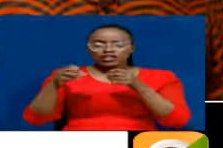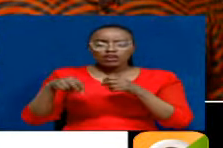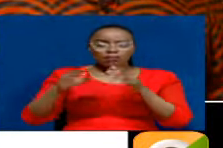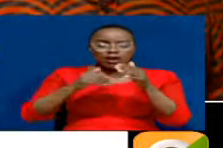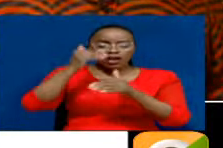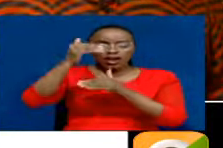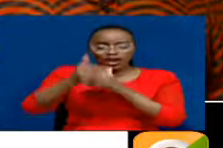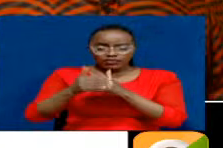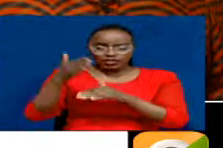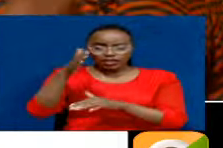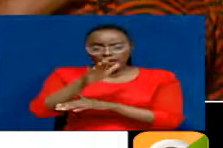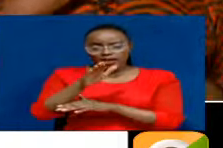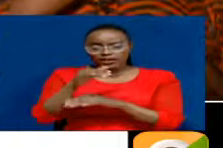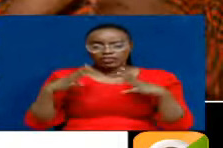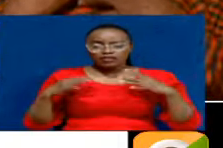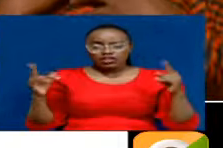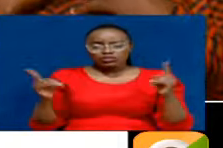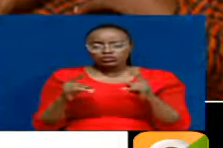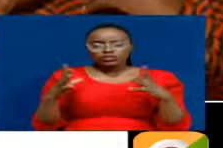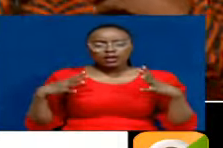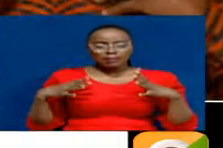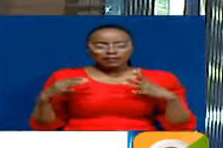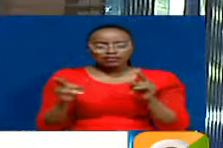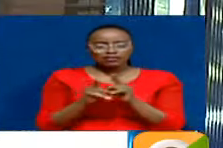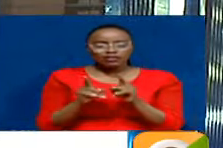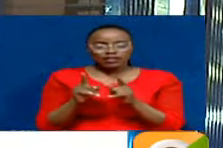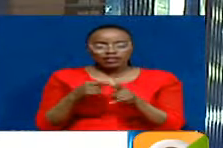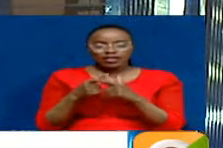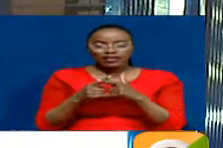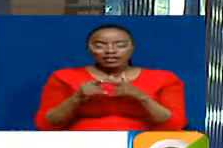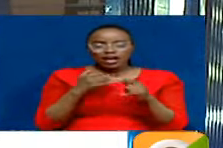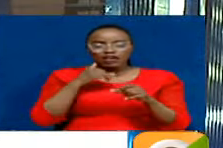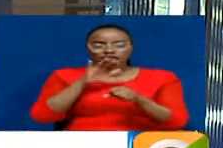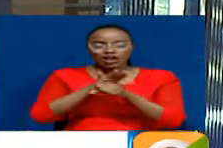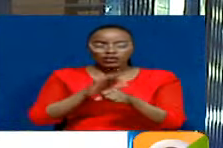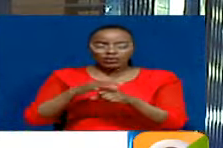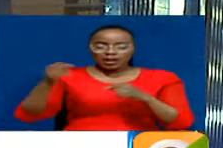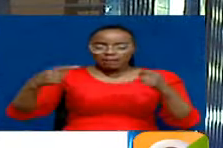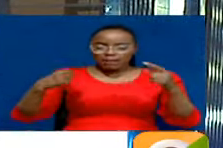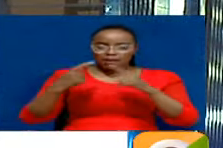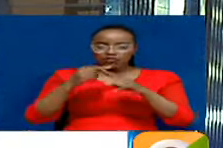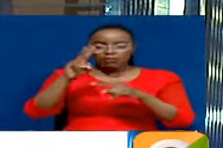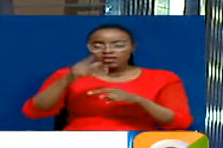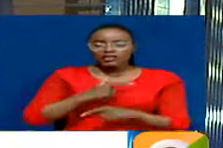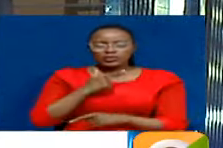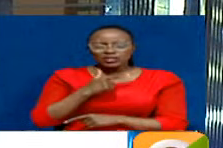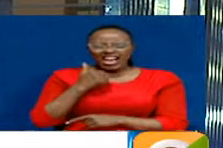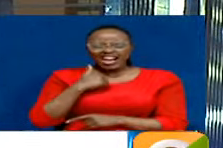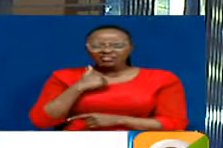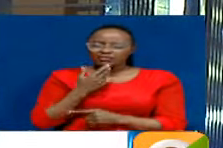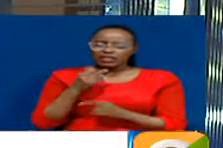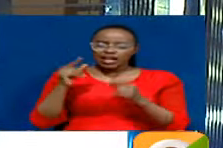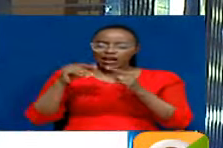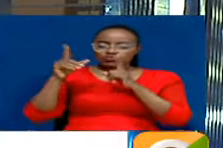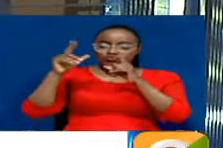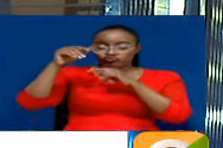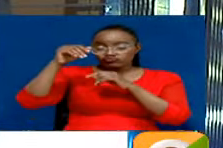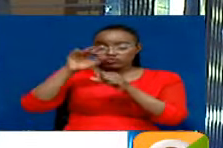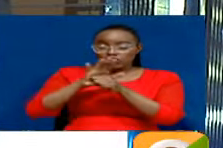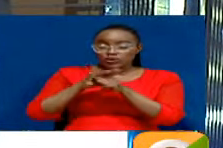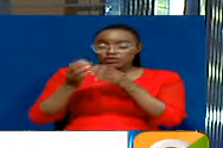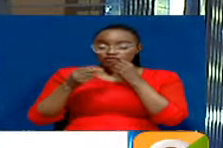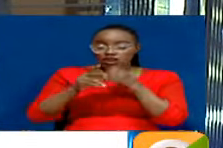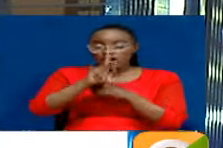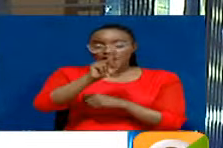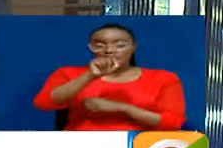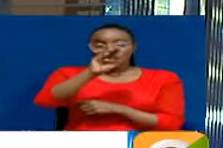chance immediately we come back. Let's take that short break, and getting a lot of gems from my two guests this evening.